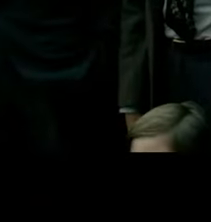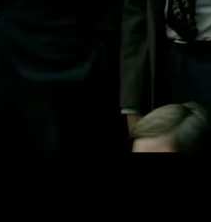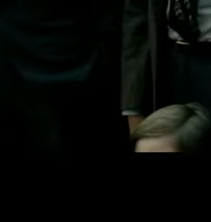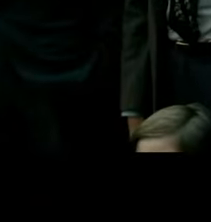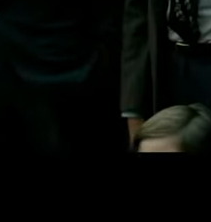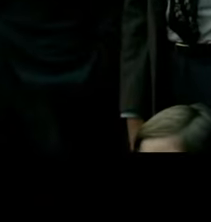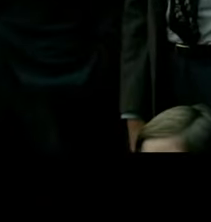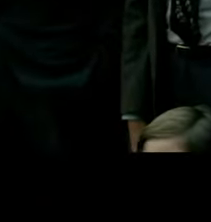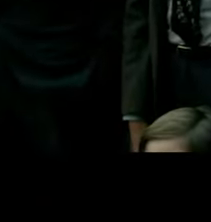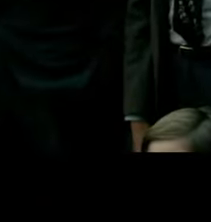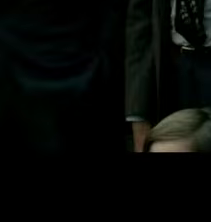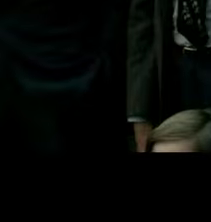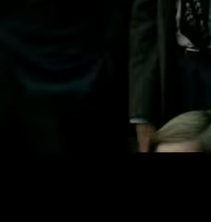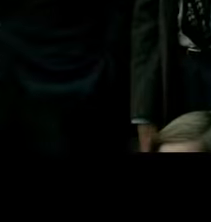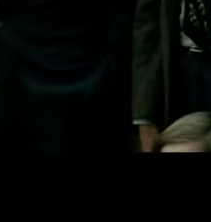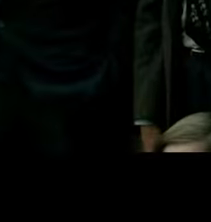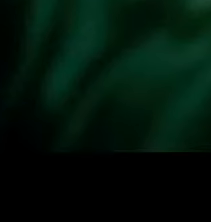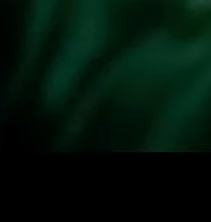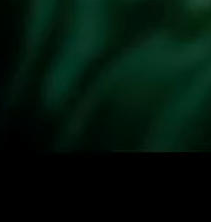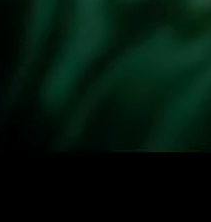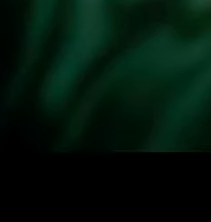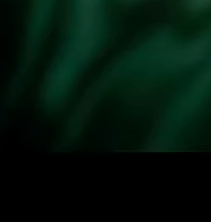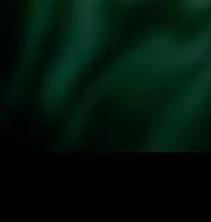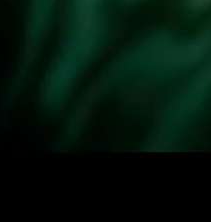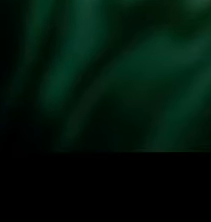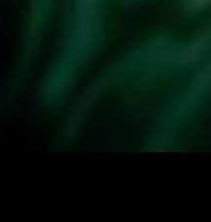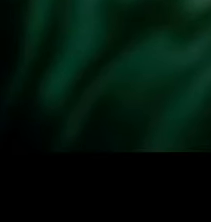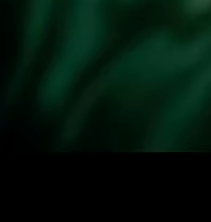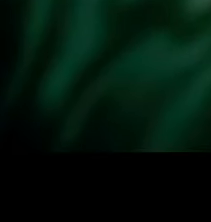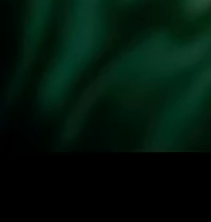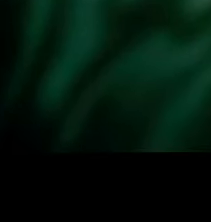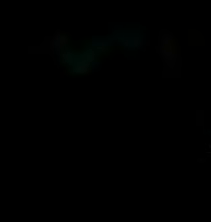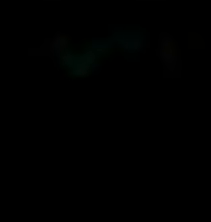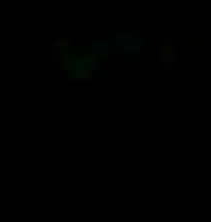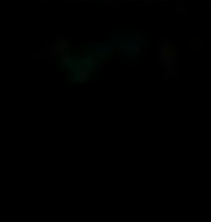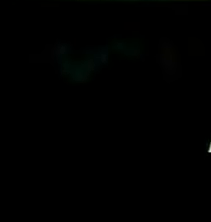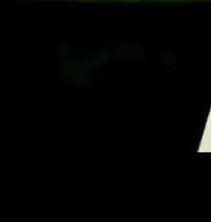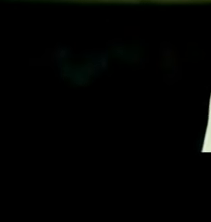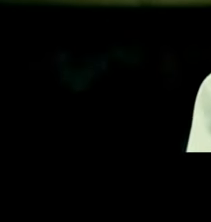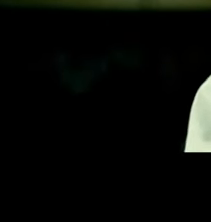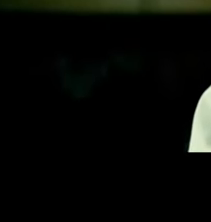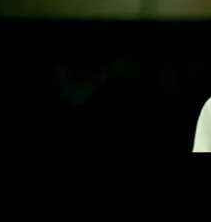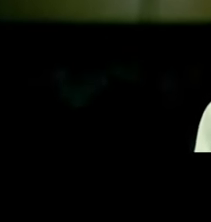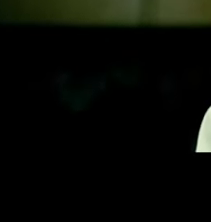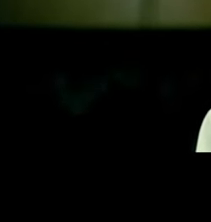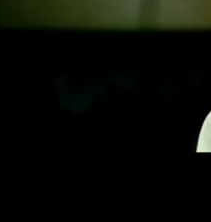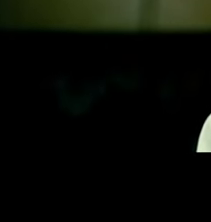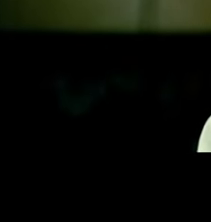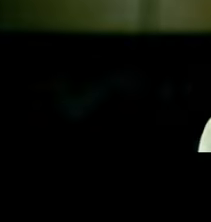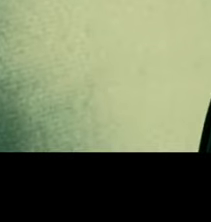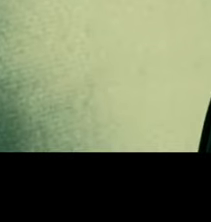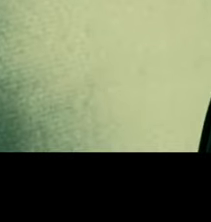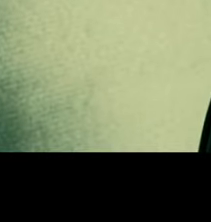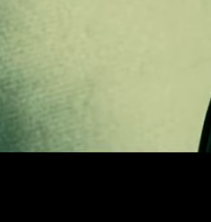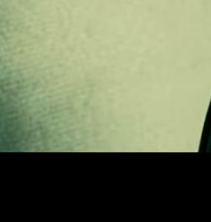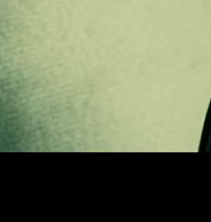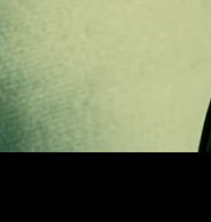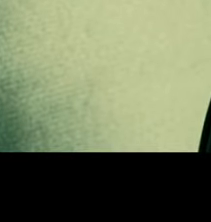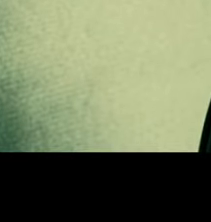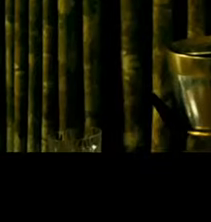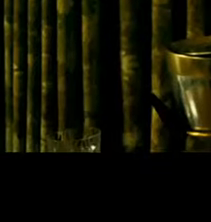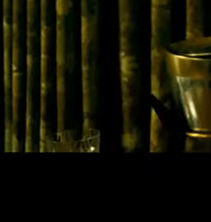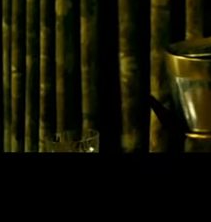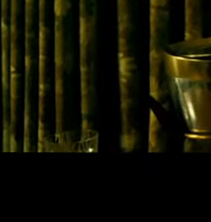We will look back on your work here with pride. You have my words. If you say they're from a transcript, then I'll accept it. Why